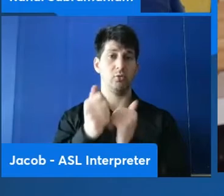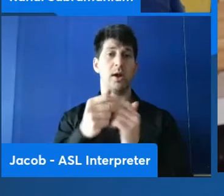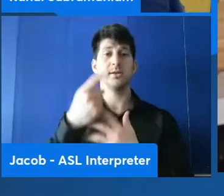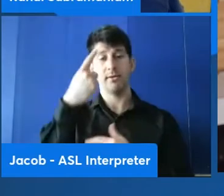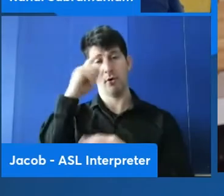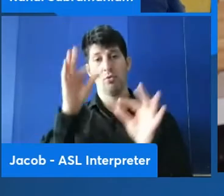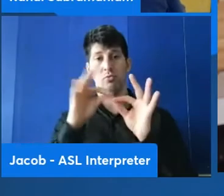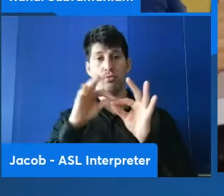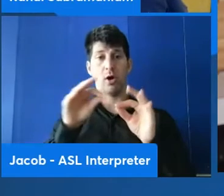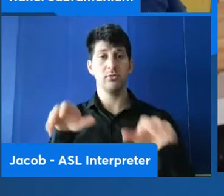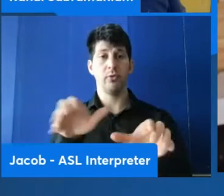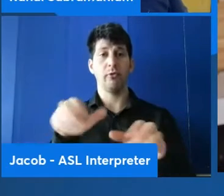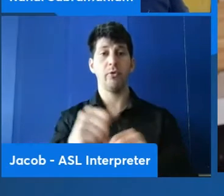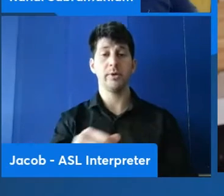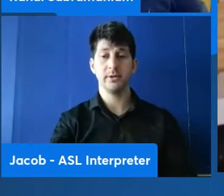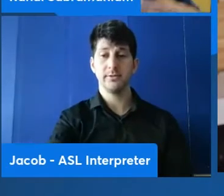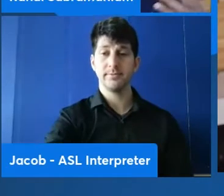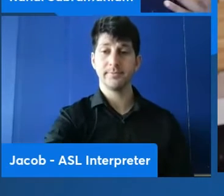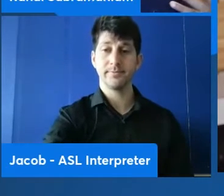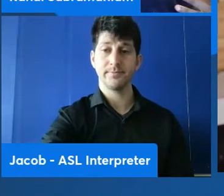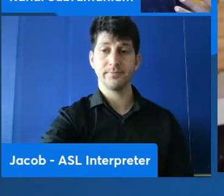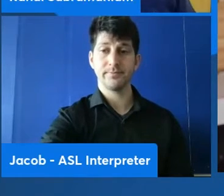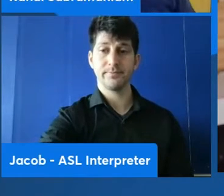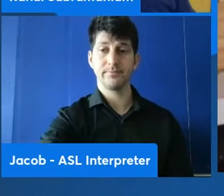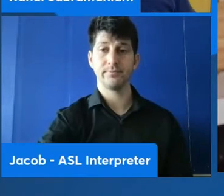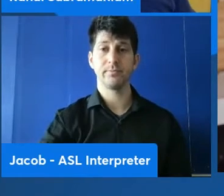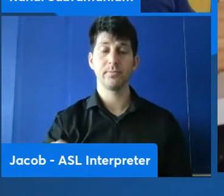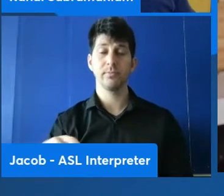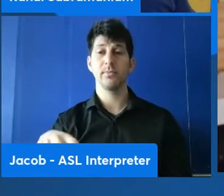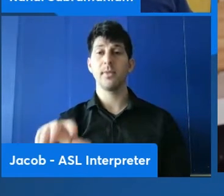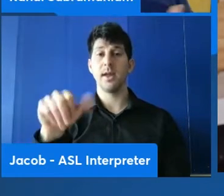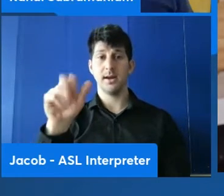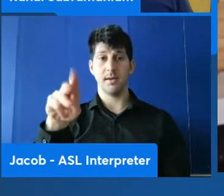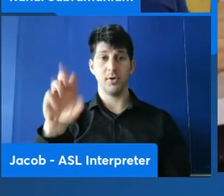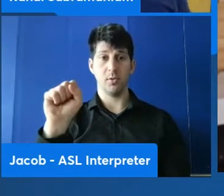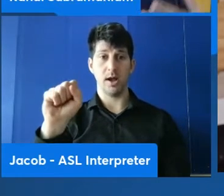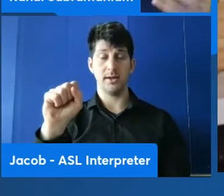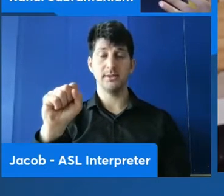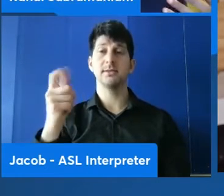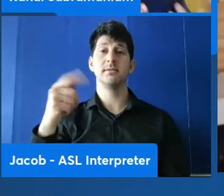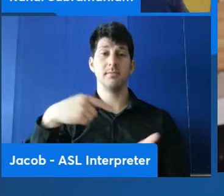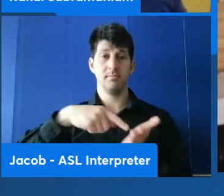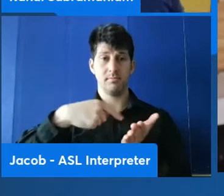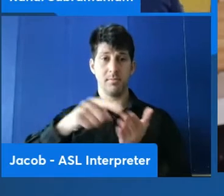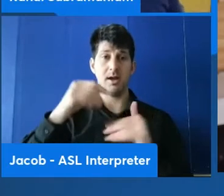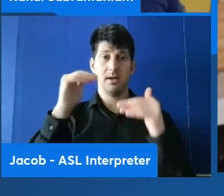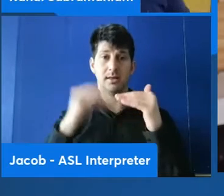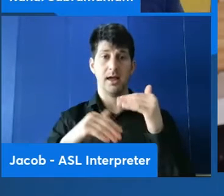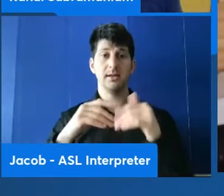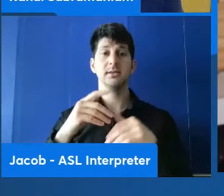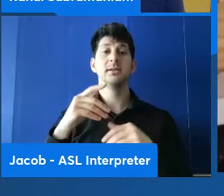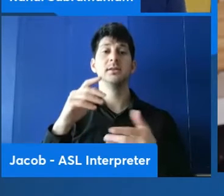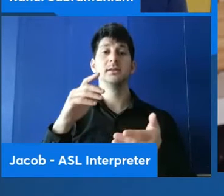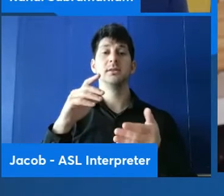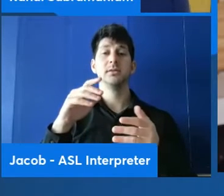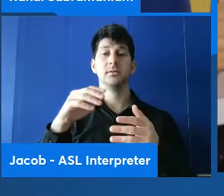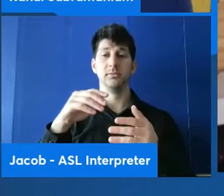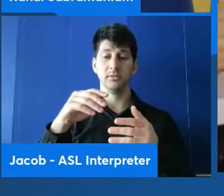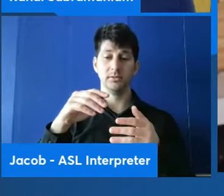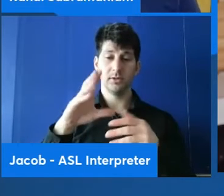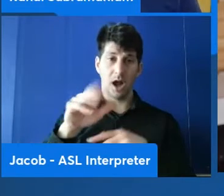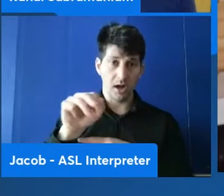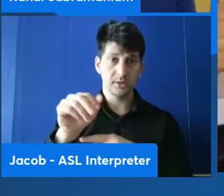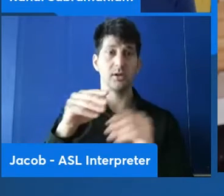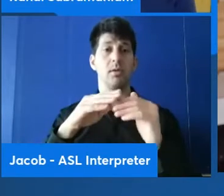standpoint. And given that AWS's overheads are going to be far less in custom building their own chips and